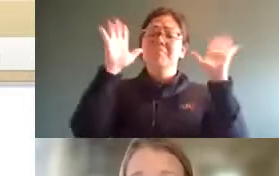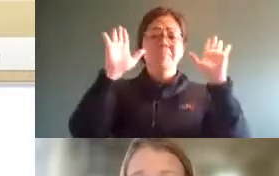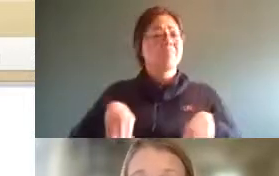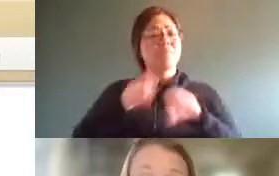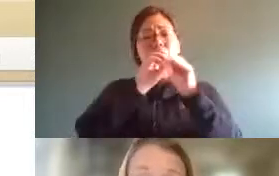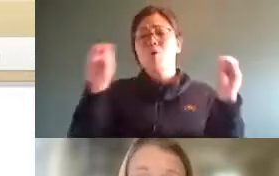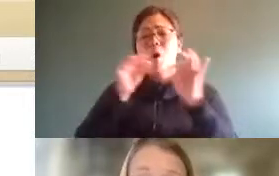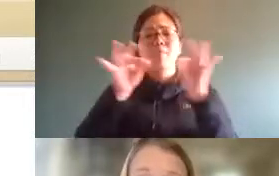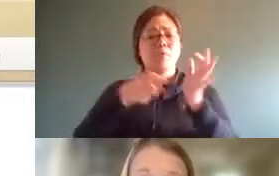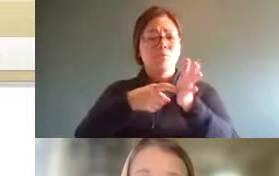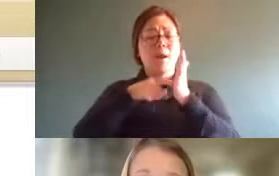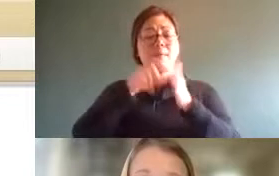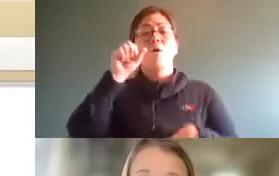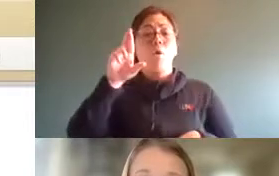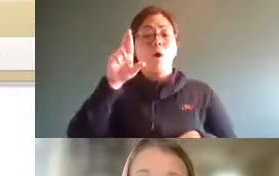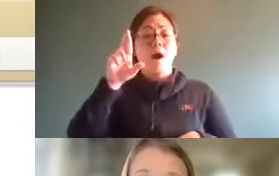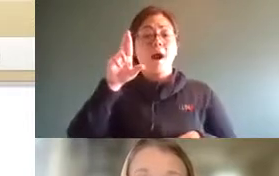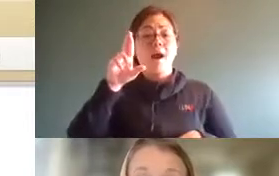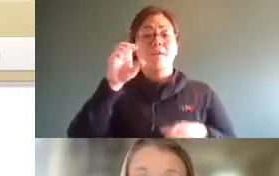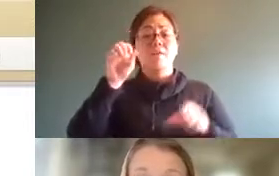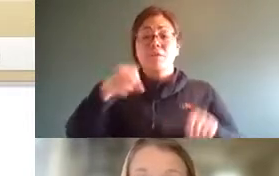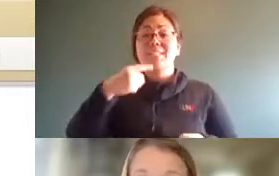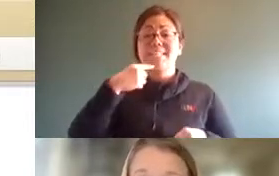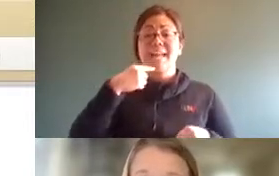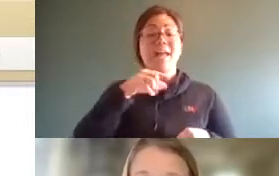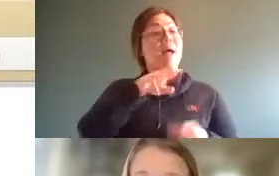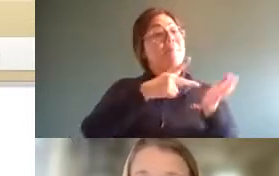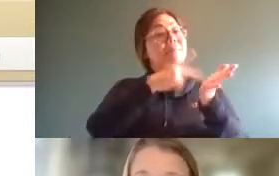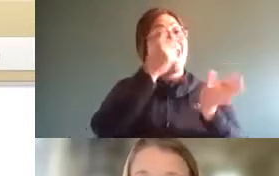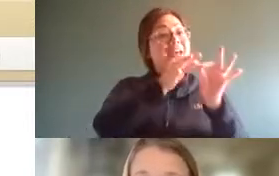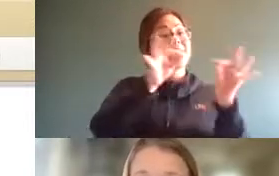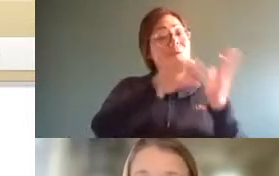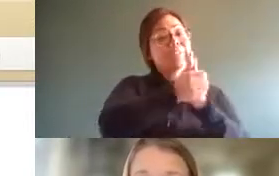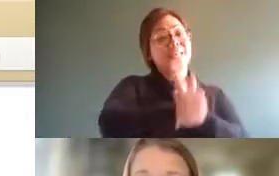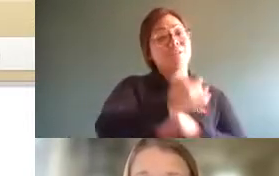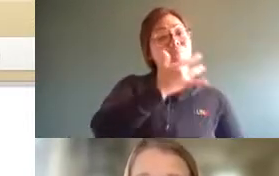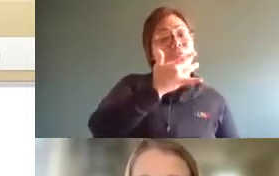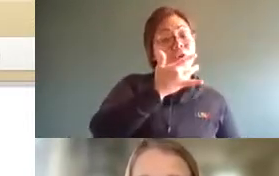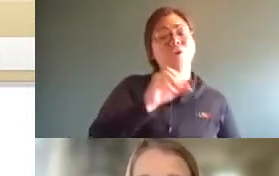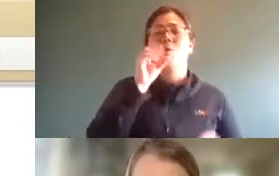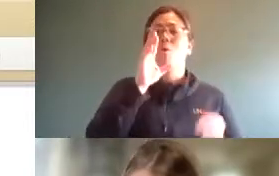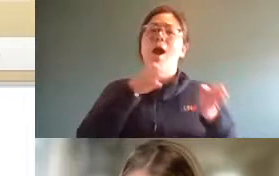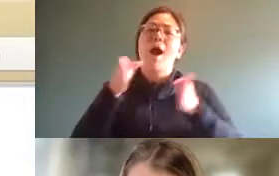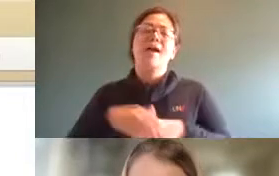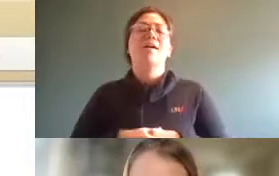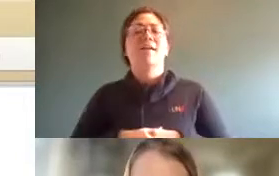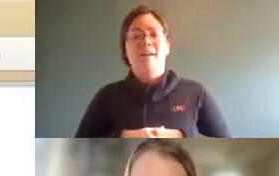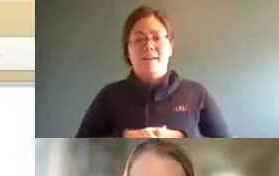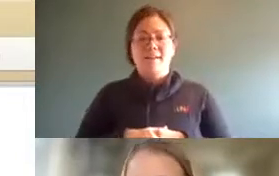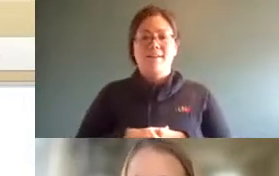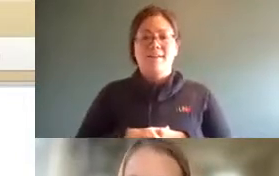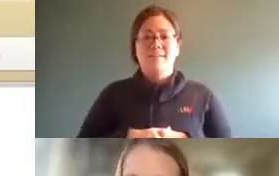requirements, or even make it a positive of bilingual skills preferred, or